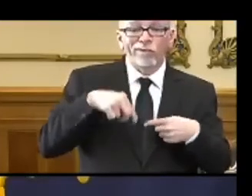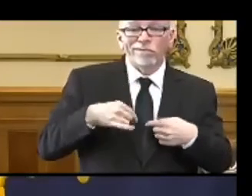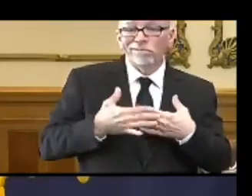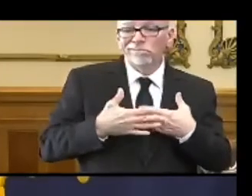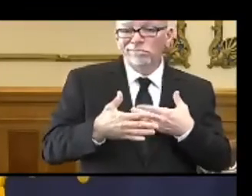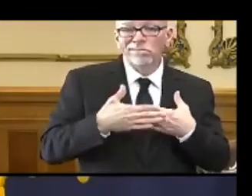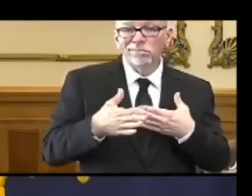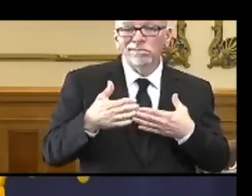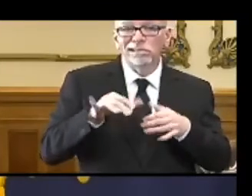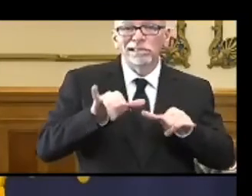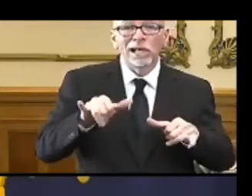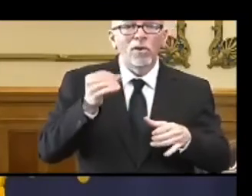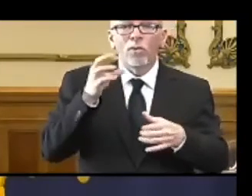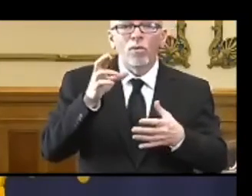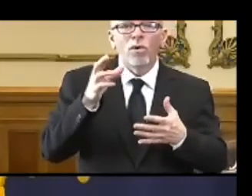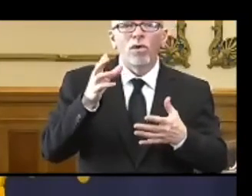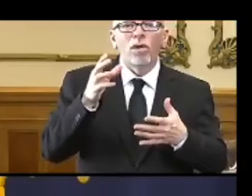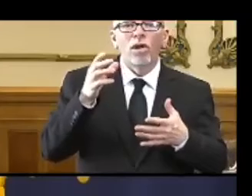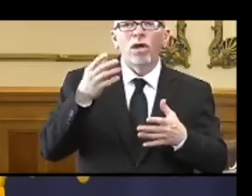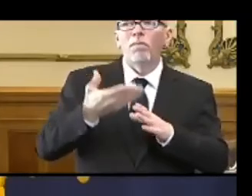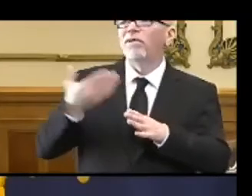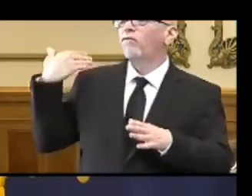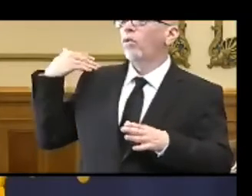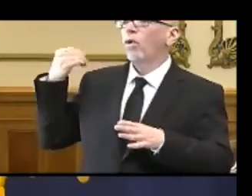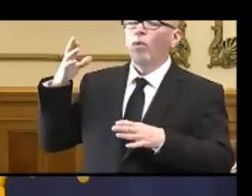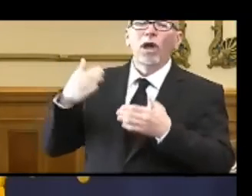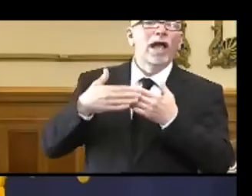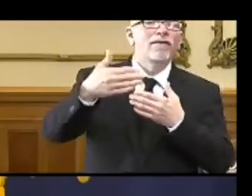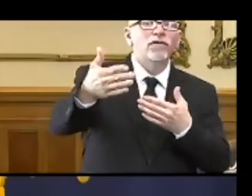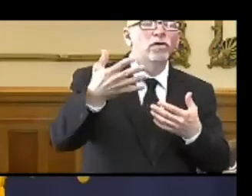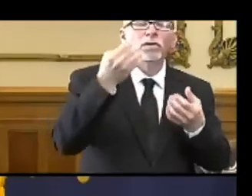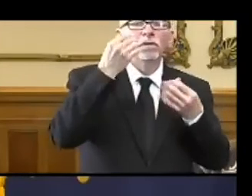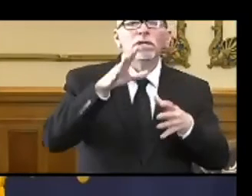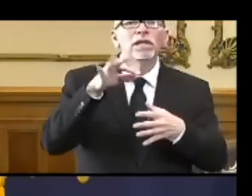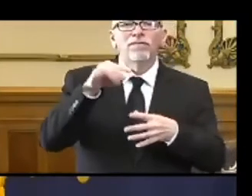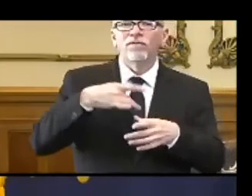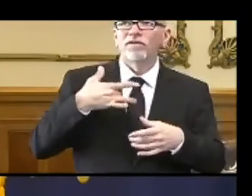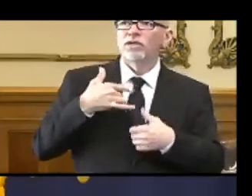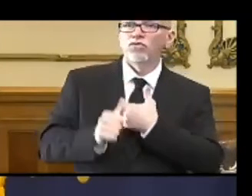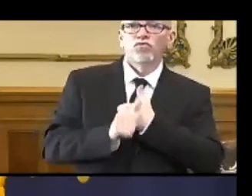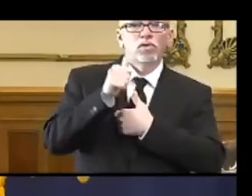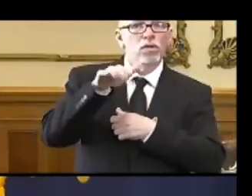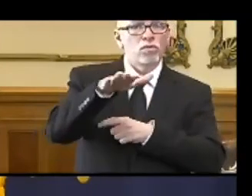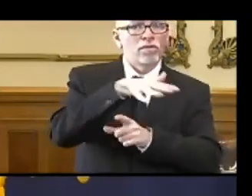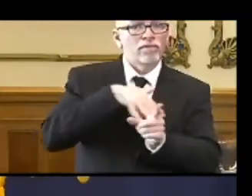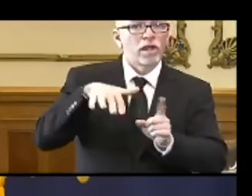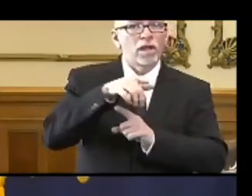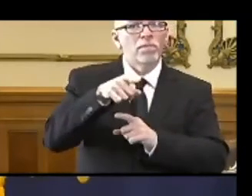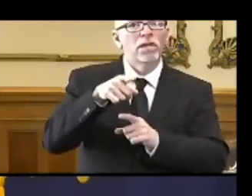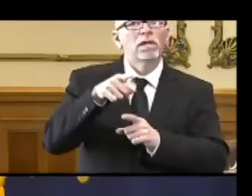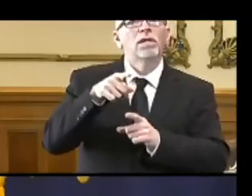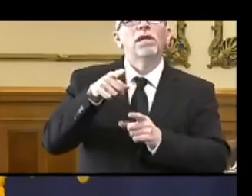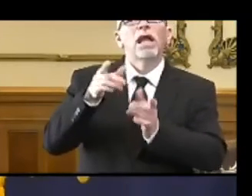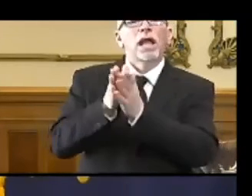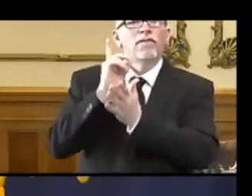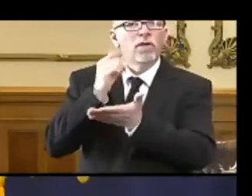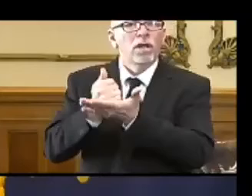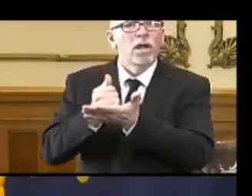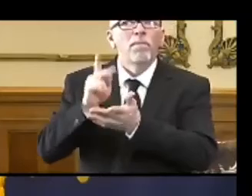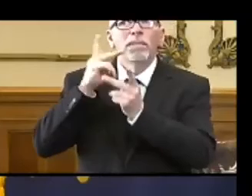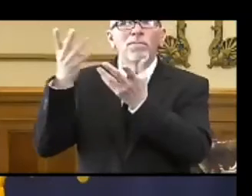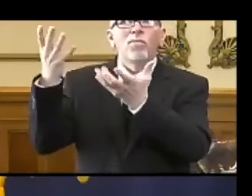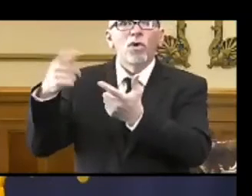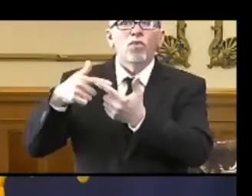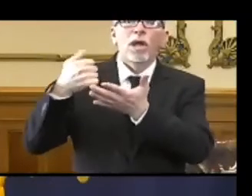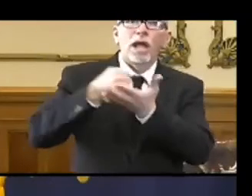experience or was before or come after this. There are people who are willing and wanting to help you get